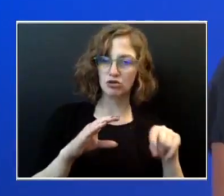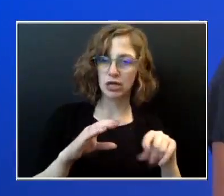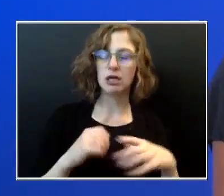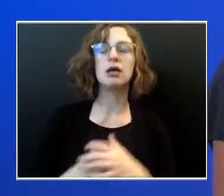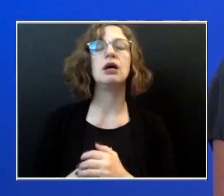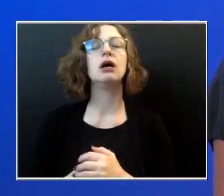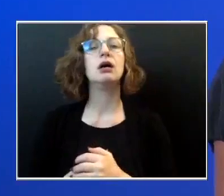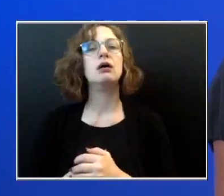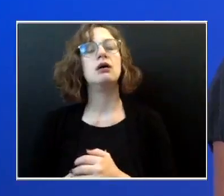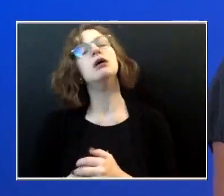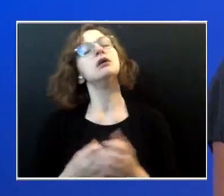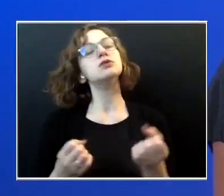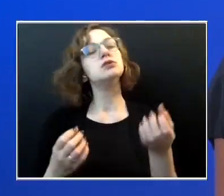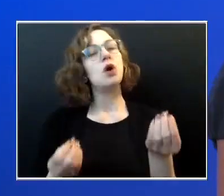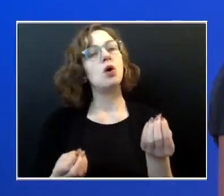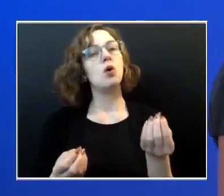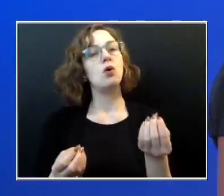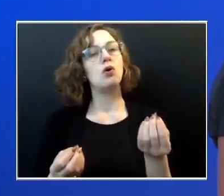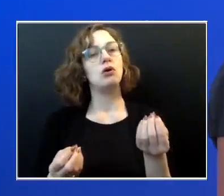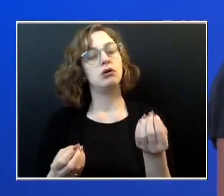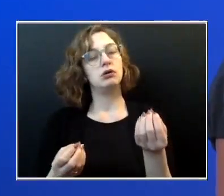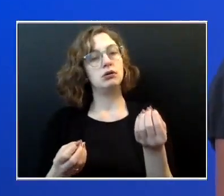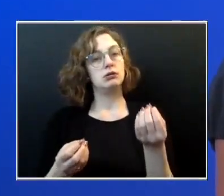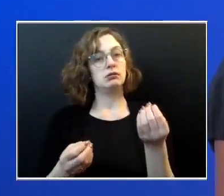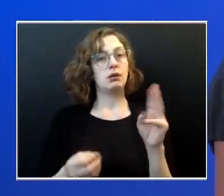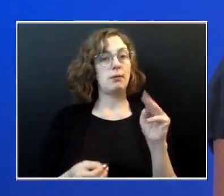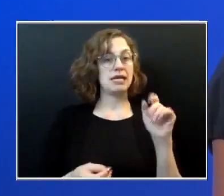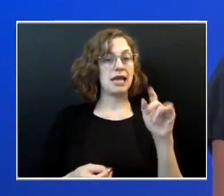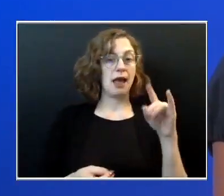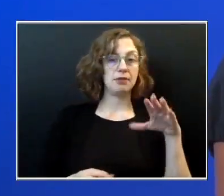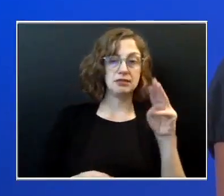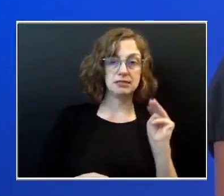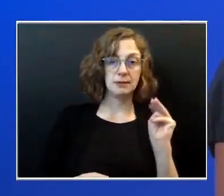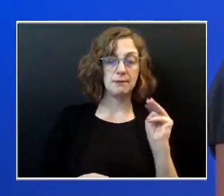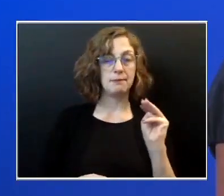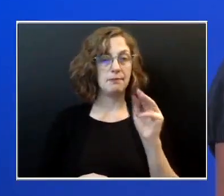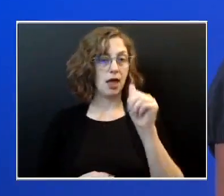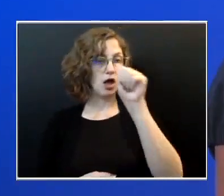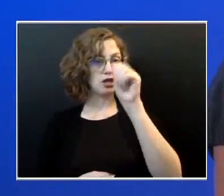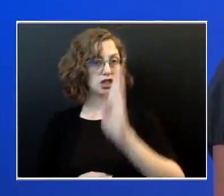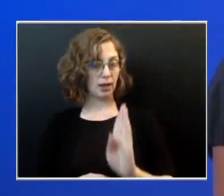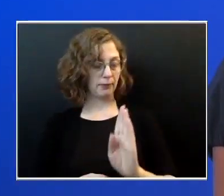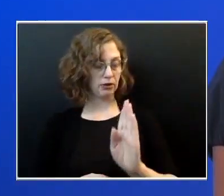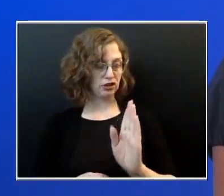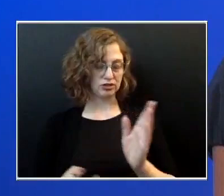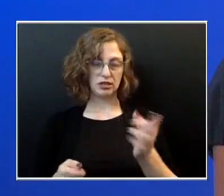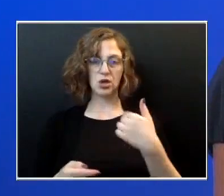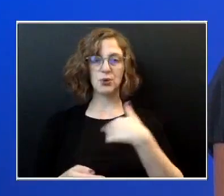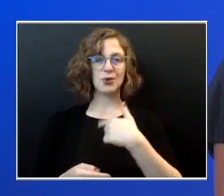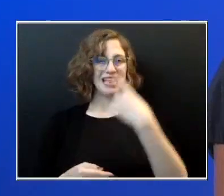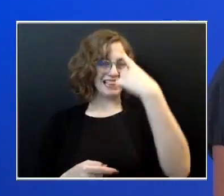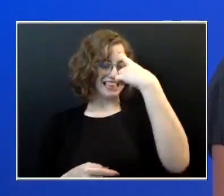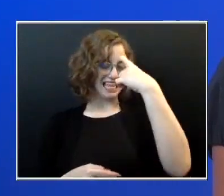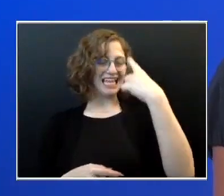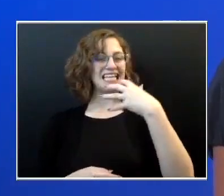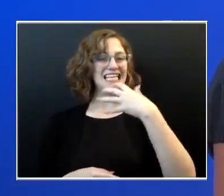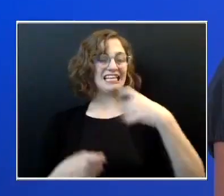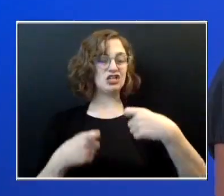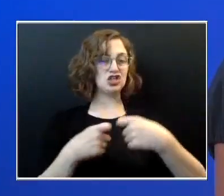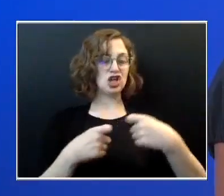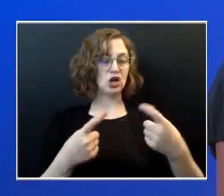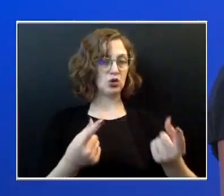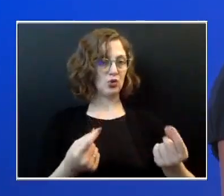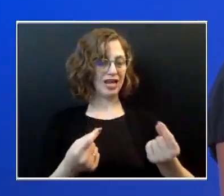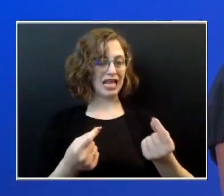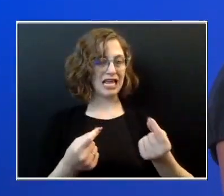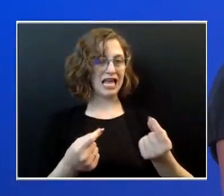Alzheimer's disease, what we think these heat shock proteins might be doing is sort of turning on a system of defense within the cells,